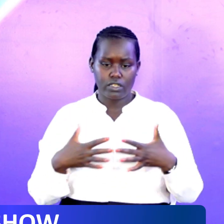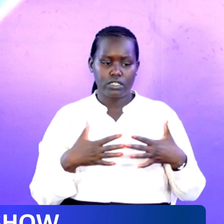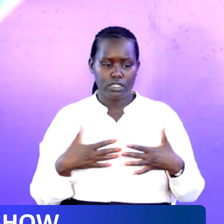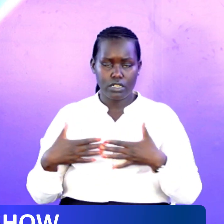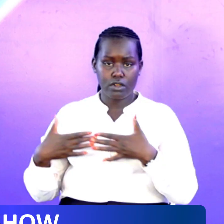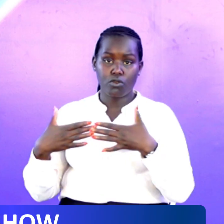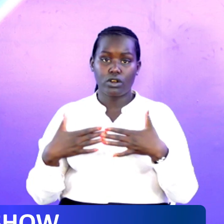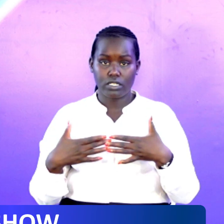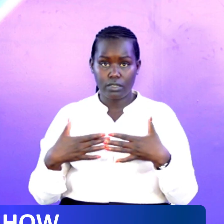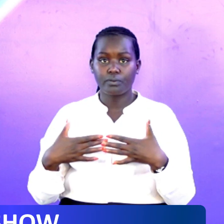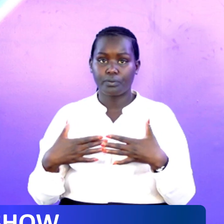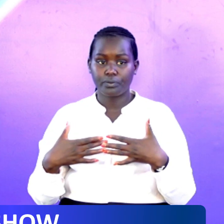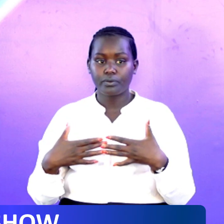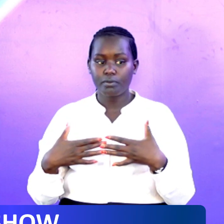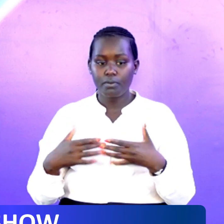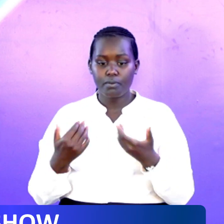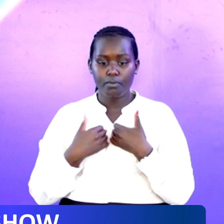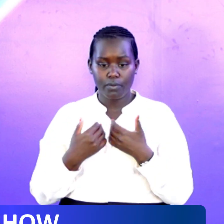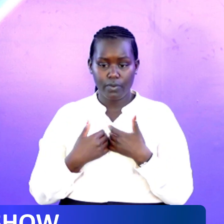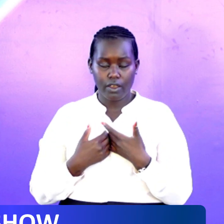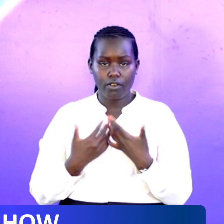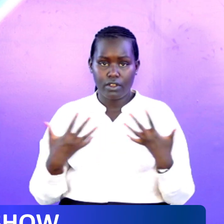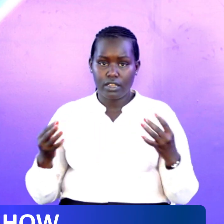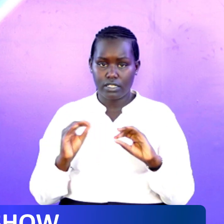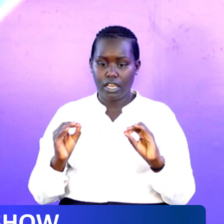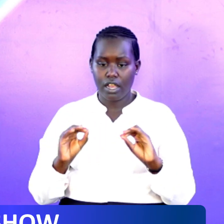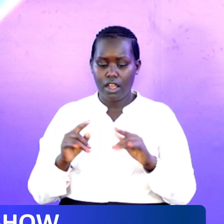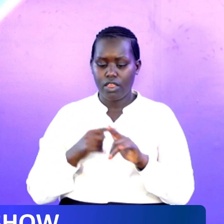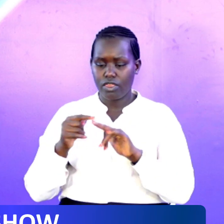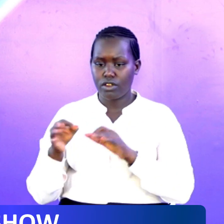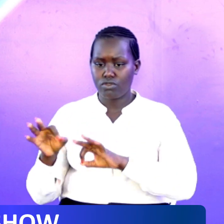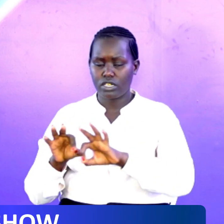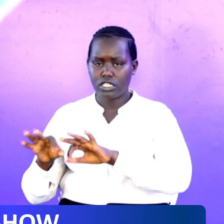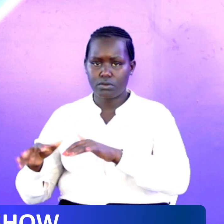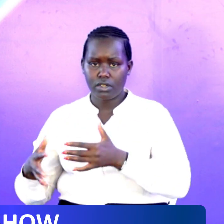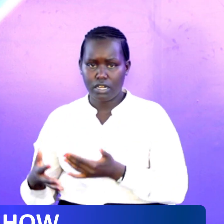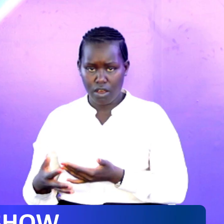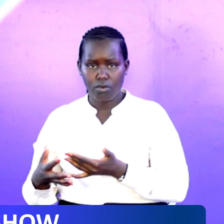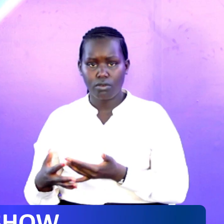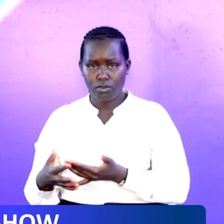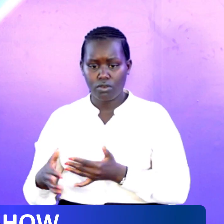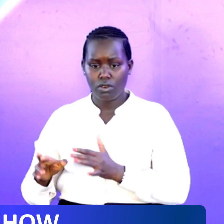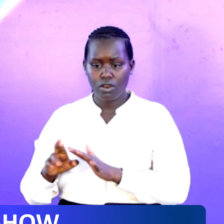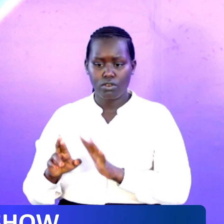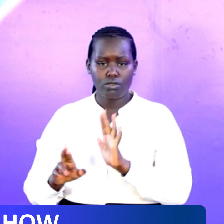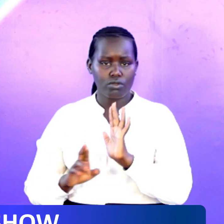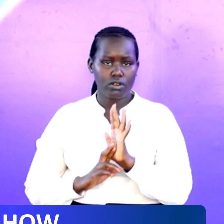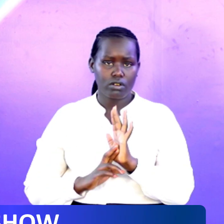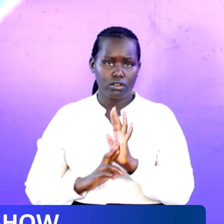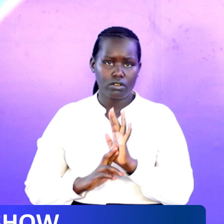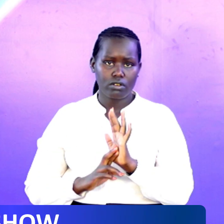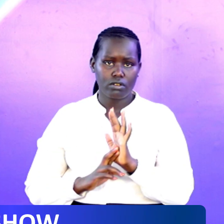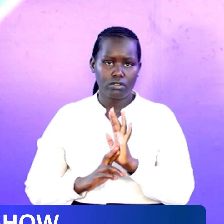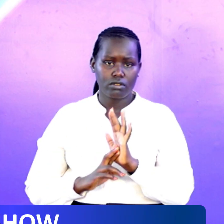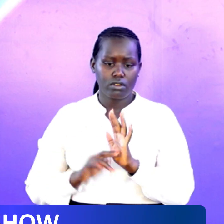this democratically. They don't have those kind of things. So how do we define democracy? Democracy should be a rule for the people, Yeah. for the people, with